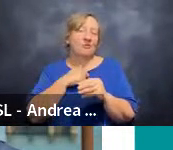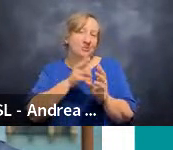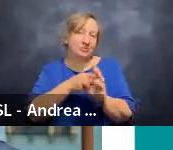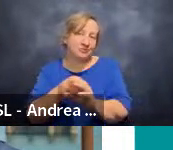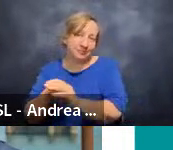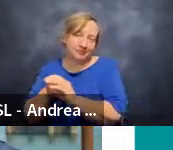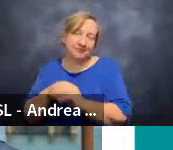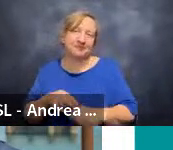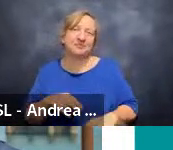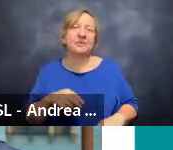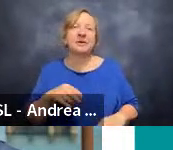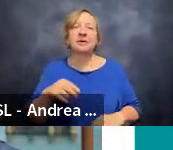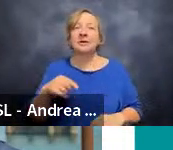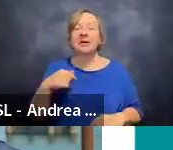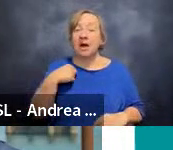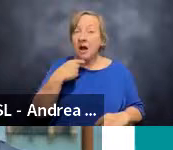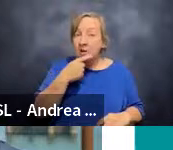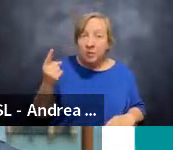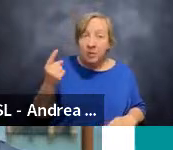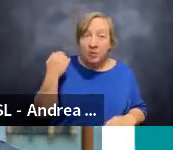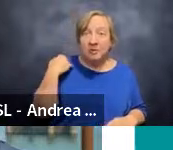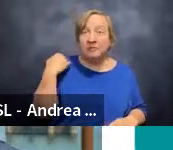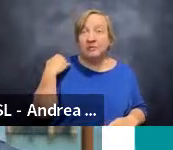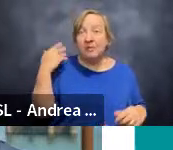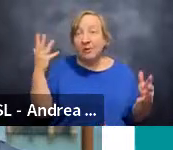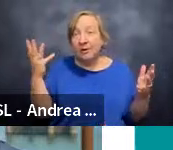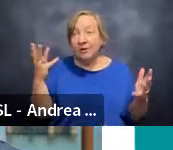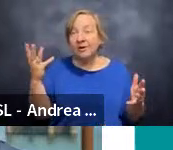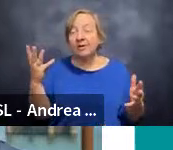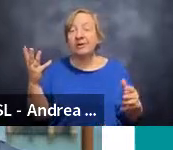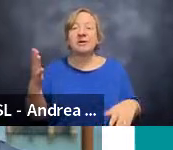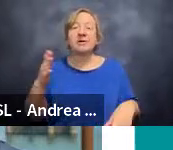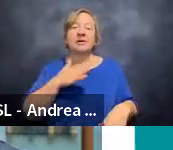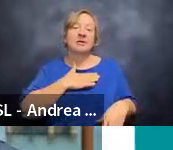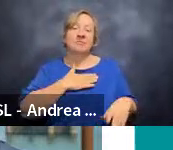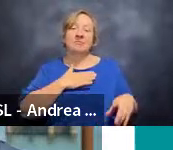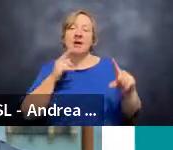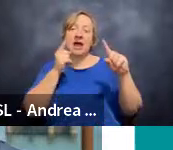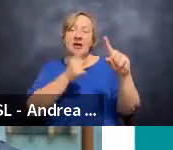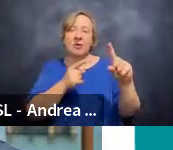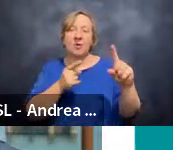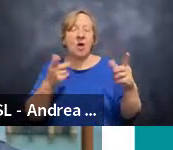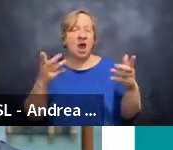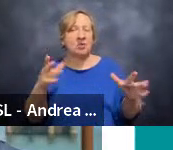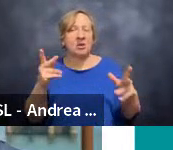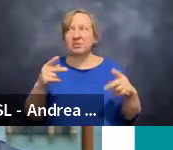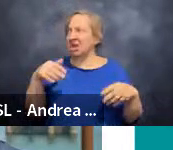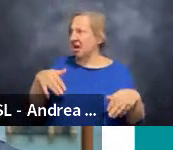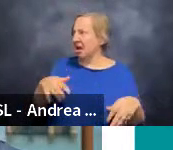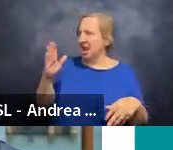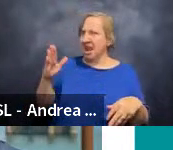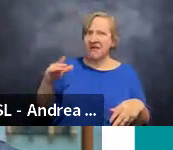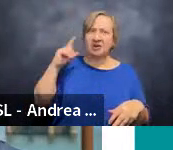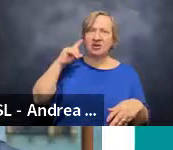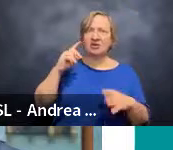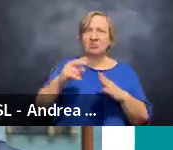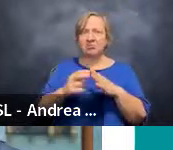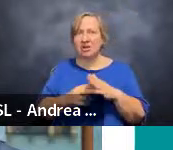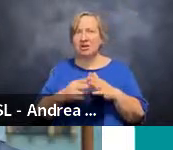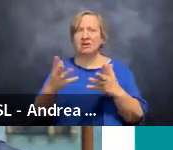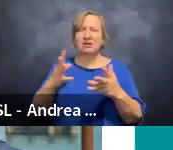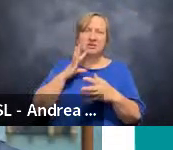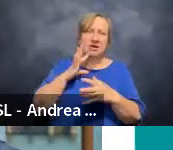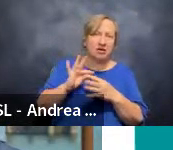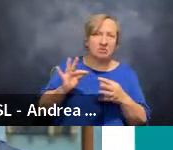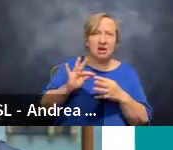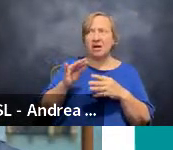told you before, my goal is that no one says, boy, what is this? I've never heard of this. So we're trying